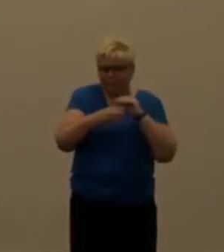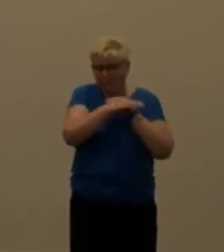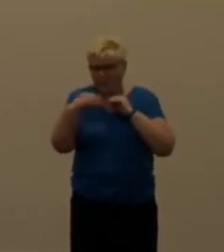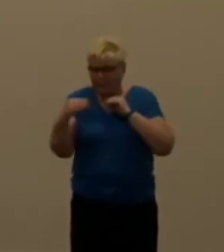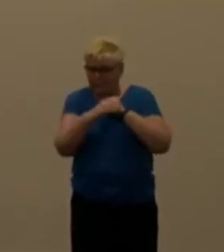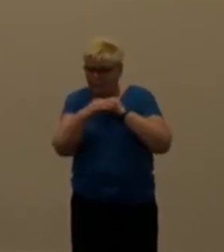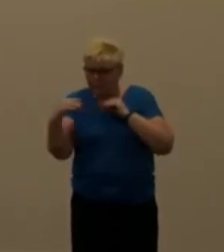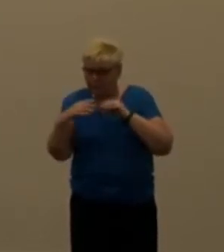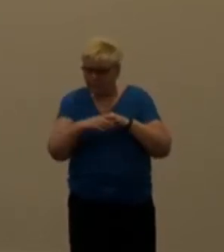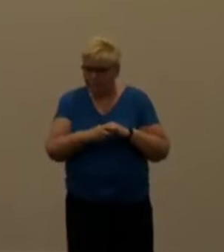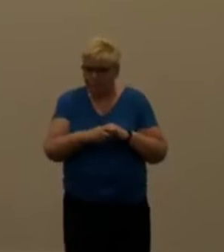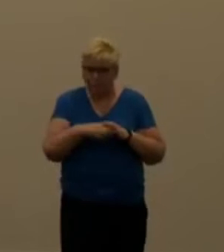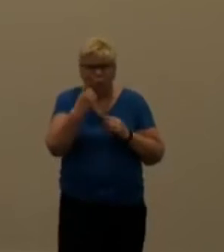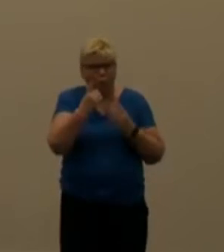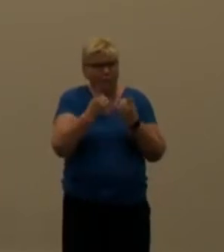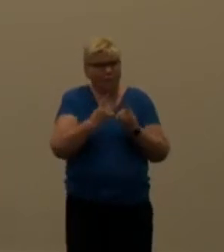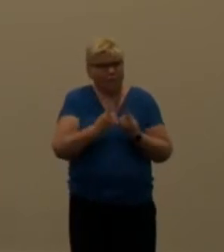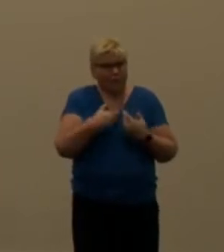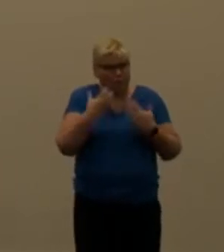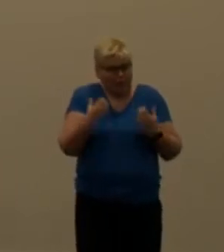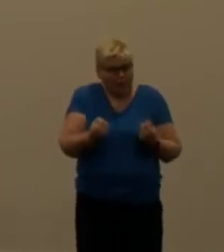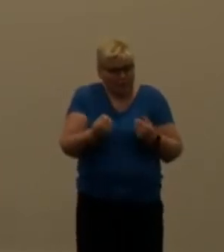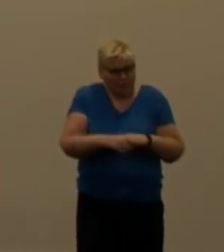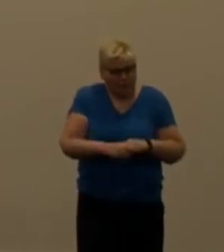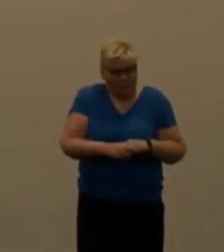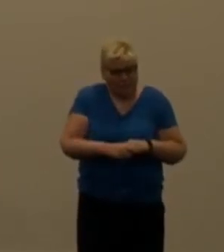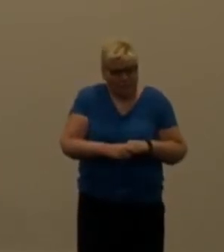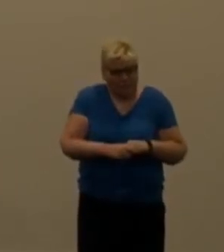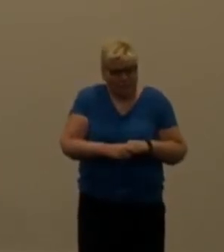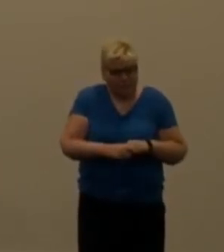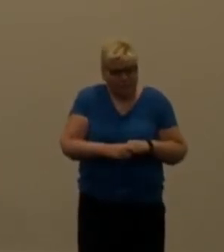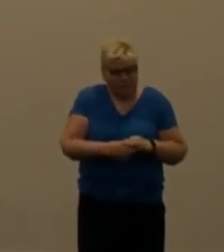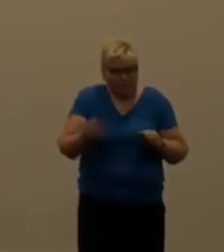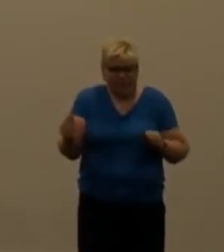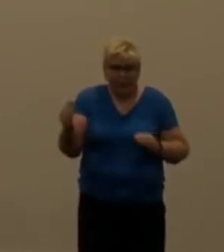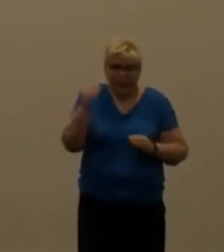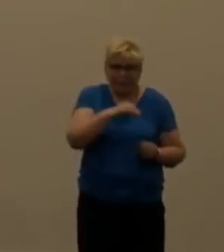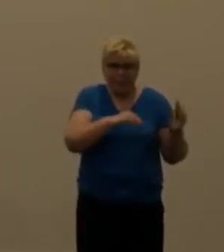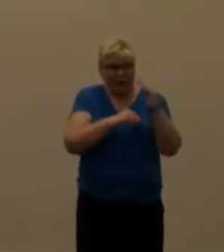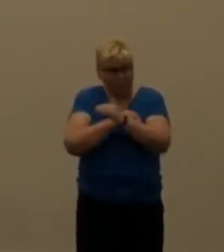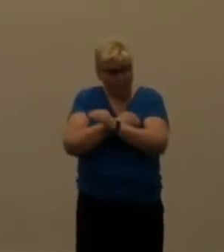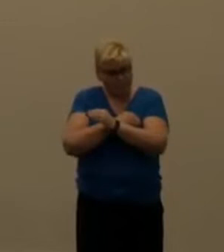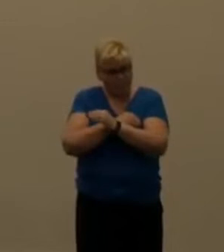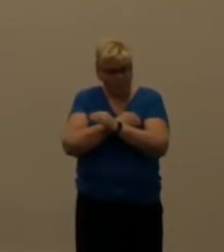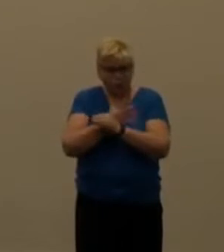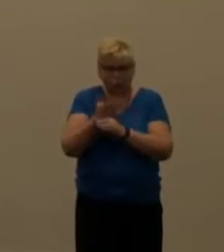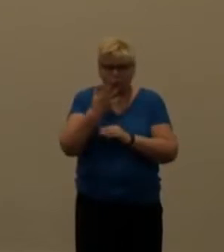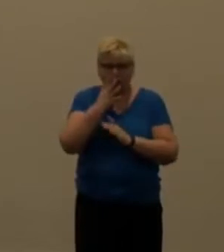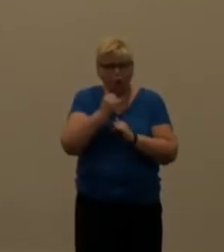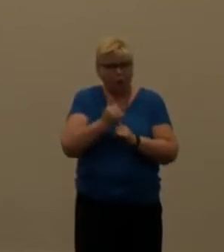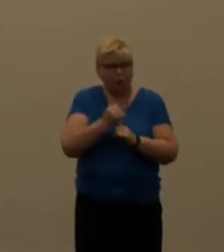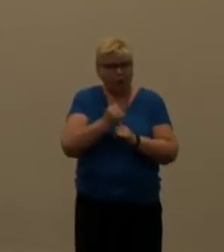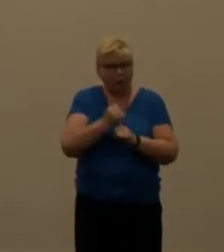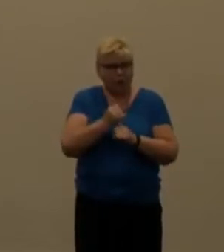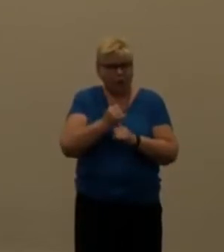one of the functionalities that we have is like the import, export, publish, check.